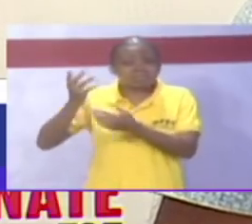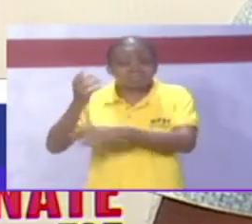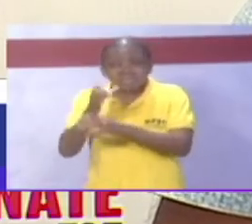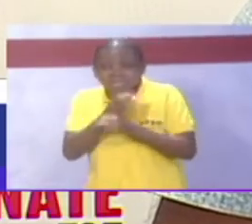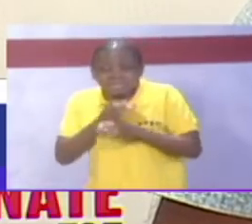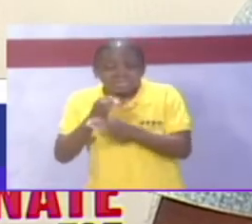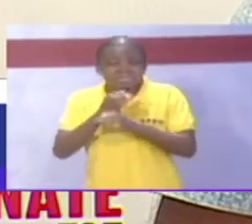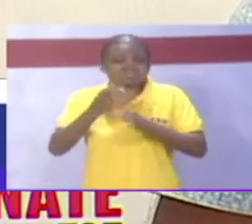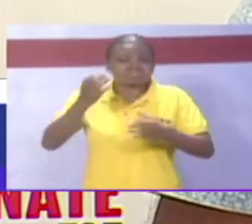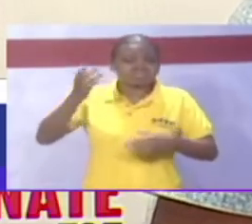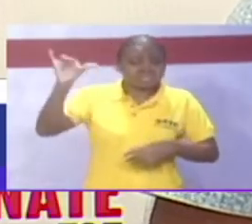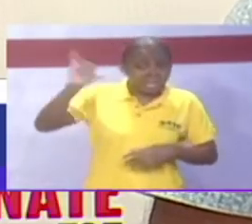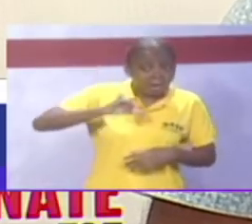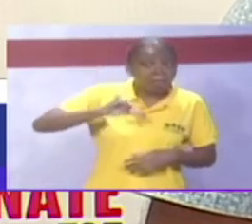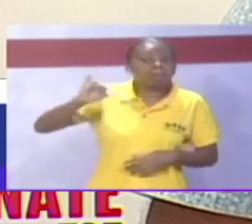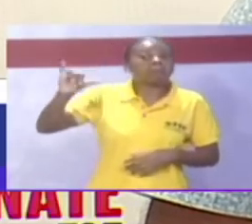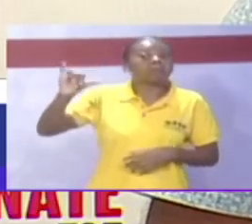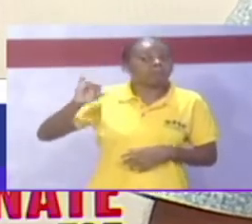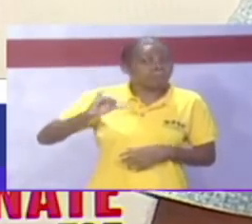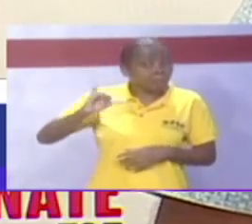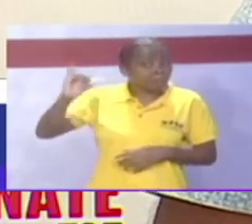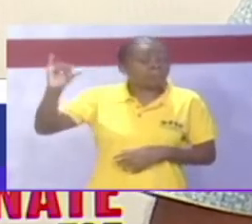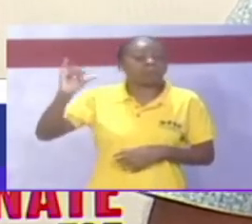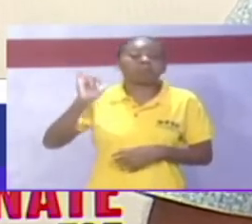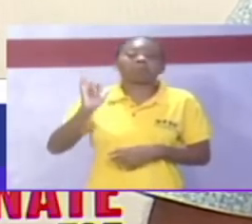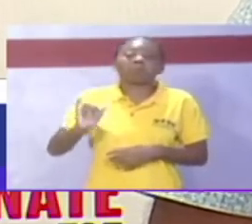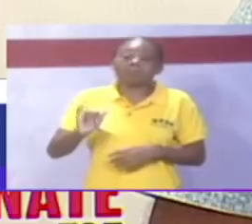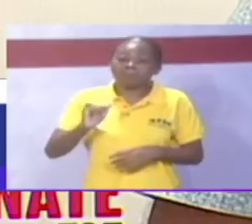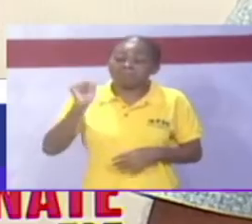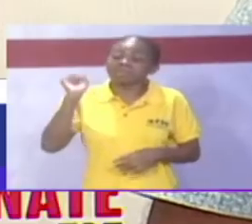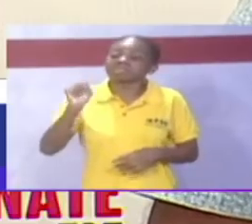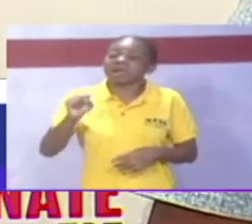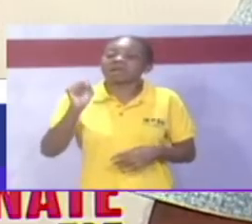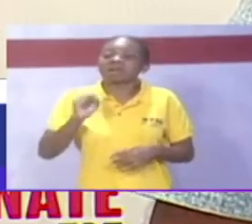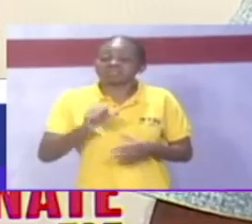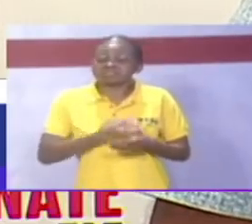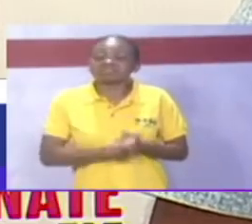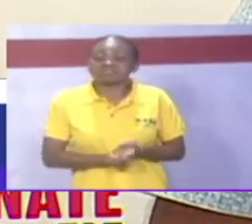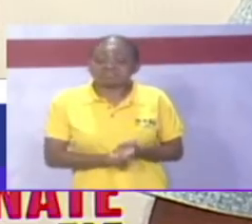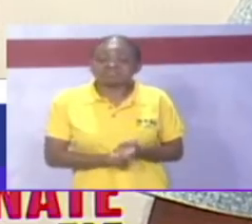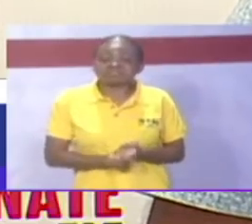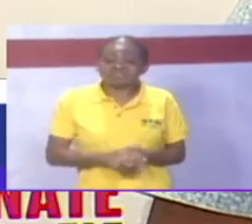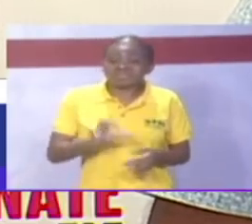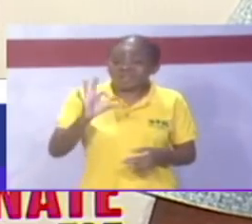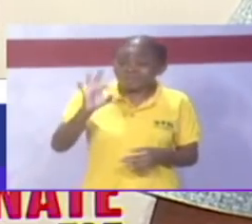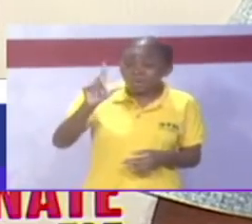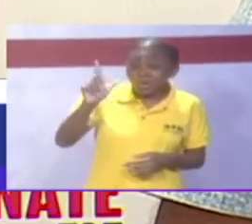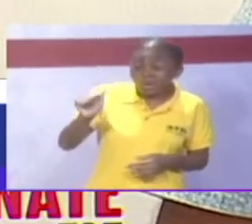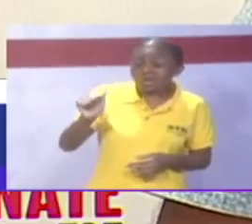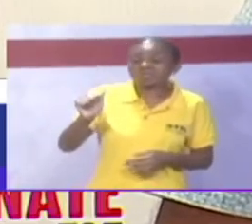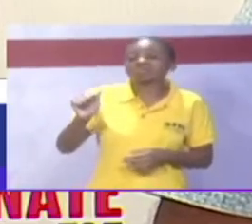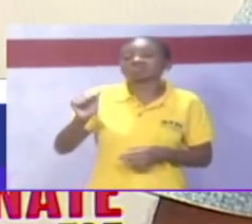is exactly the same thing that they're doing at the hospital in Florida. So